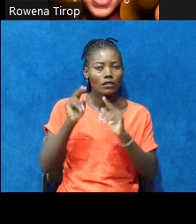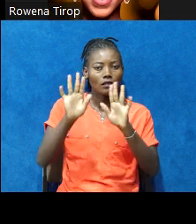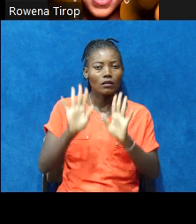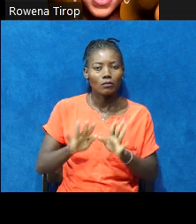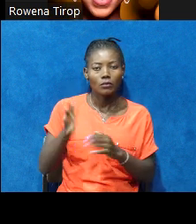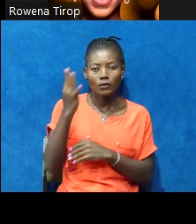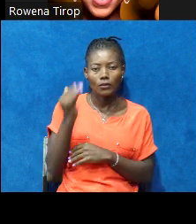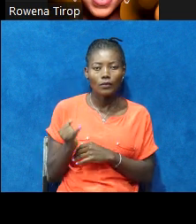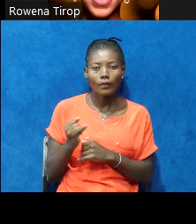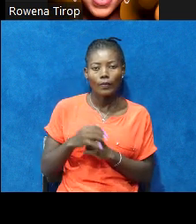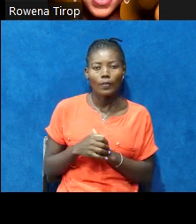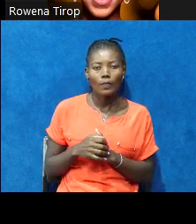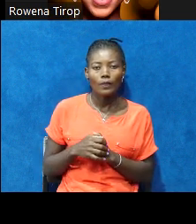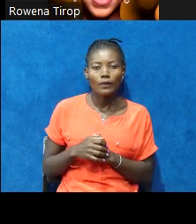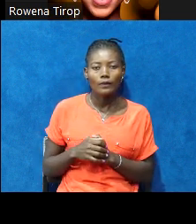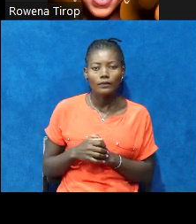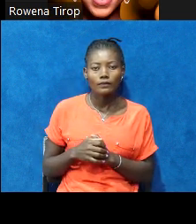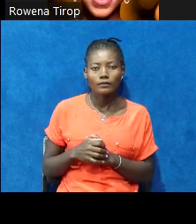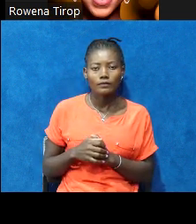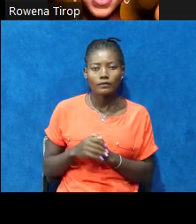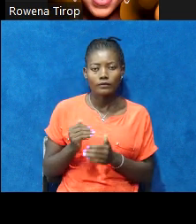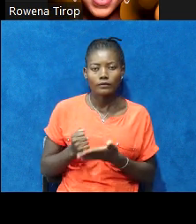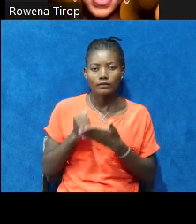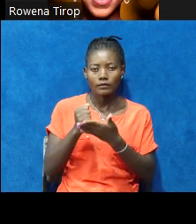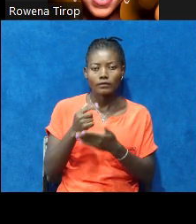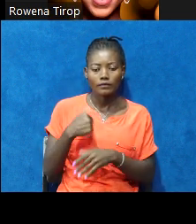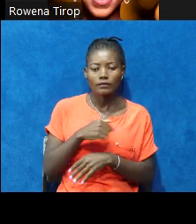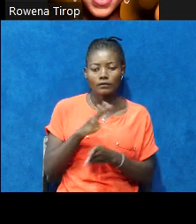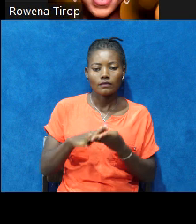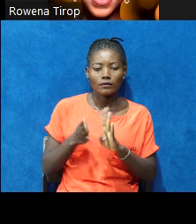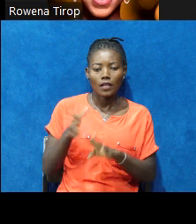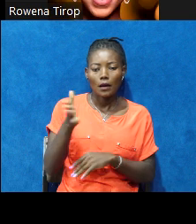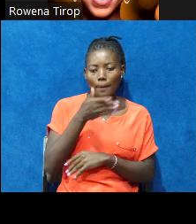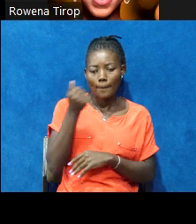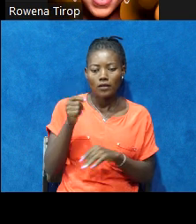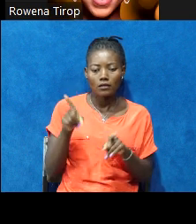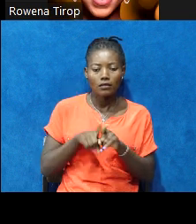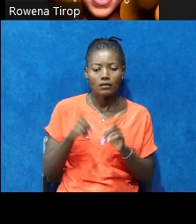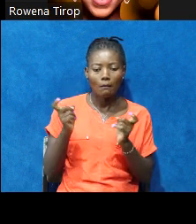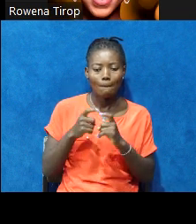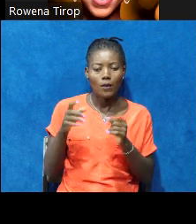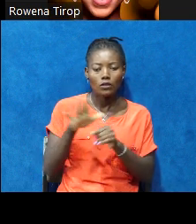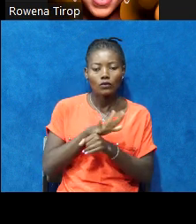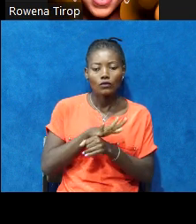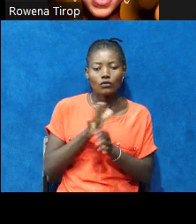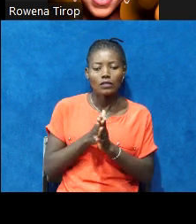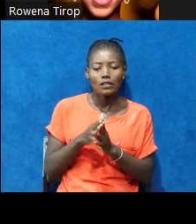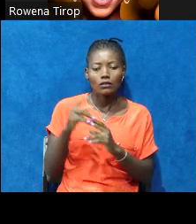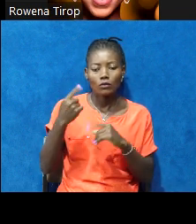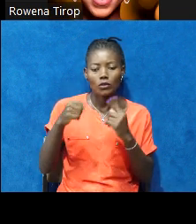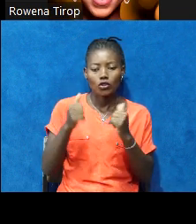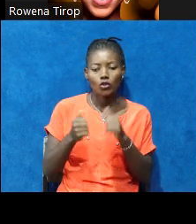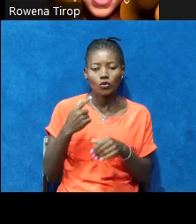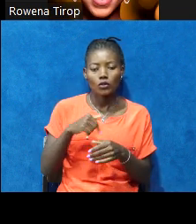important because it helps us become better. Even the painful and the games we've